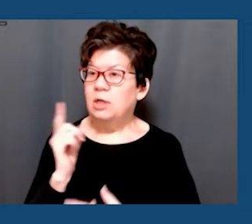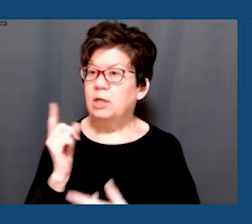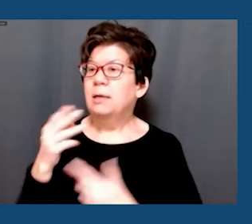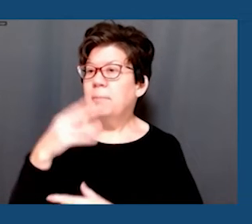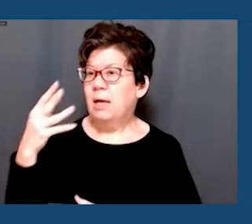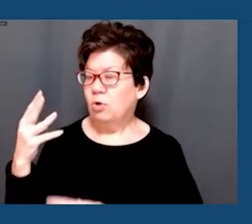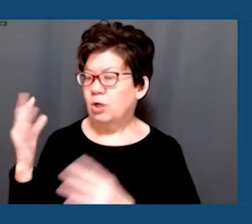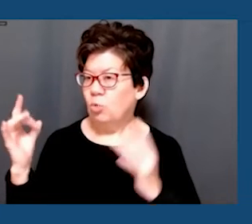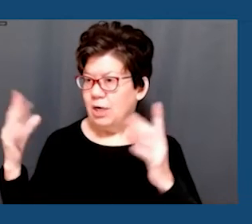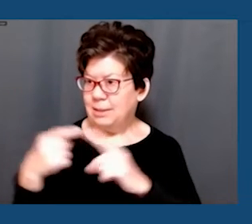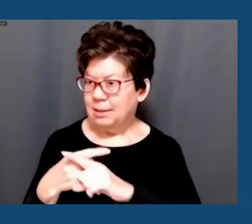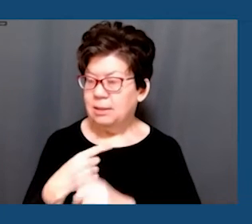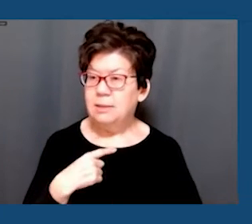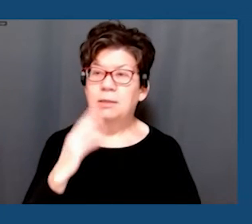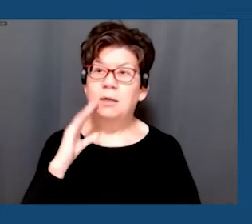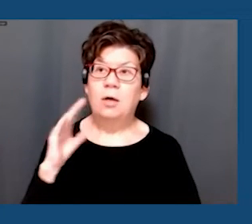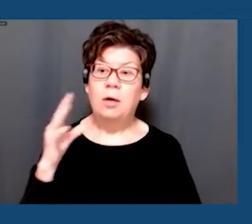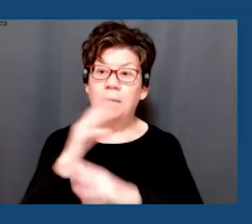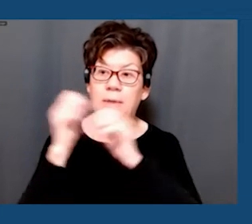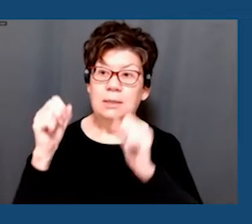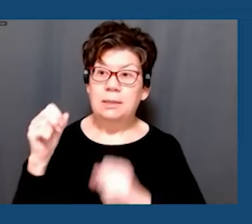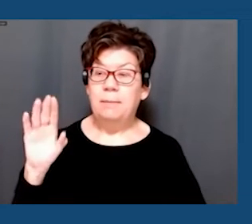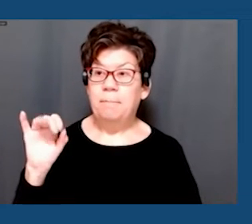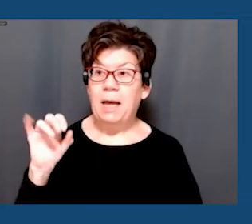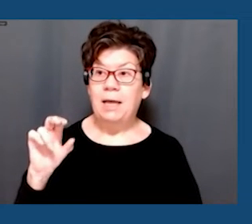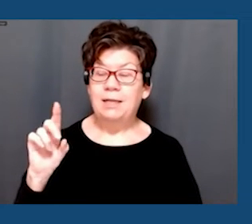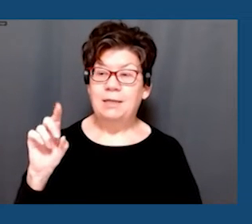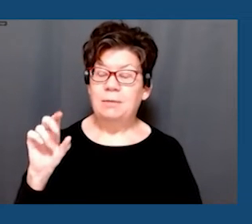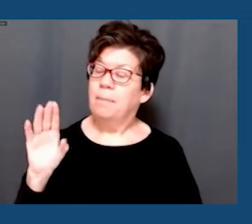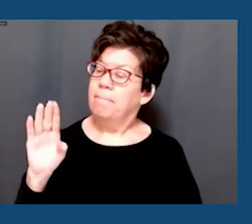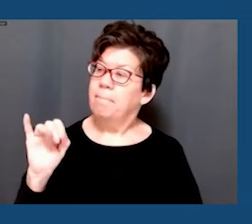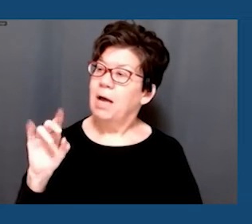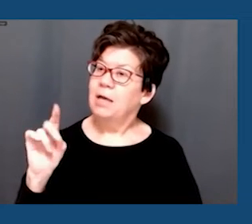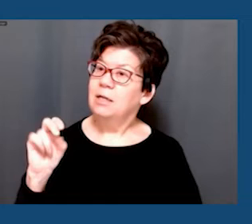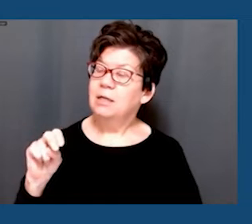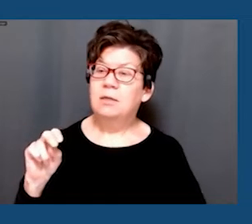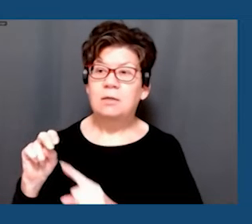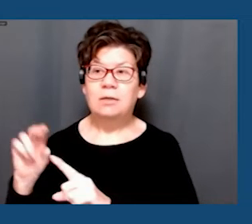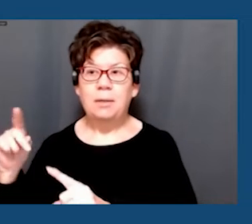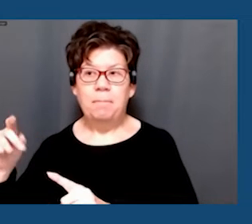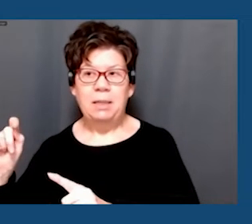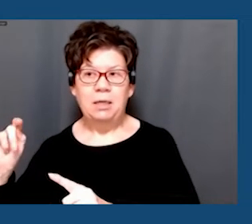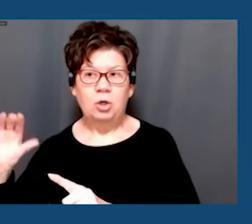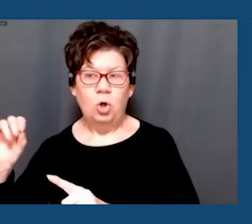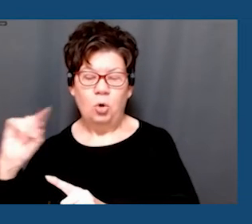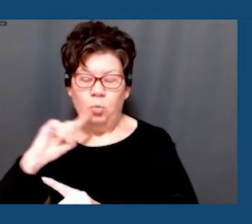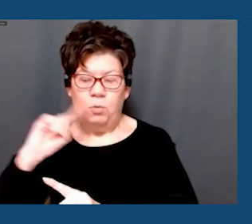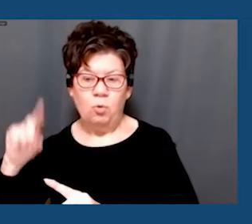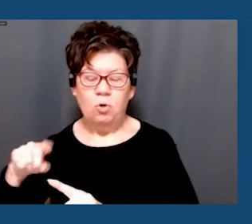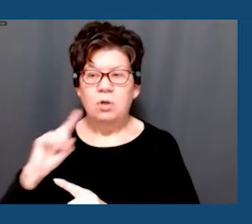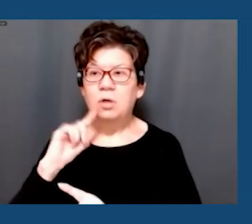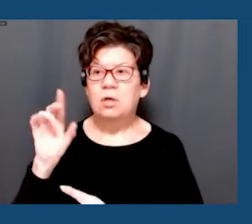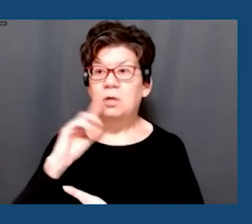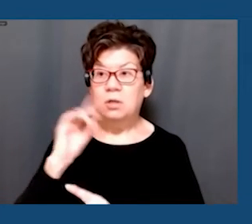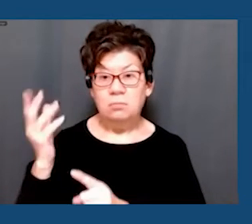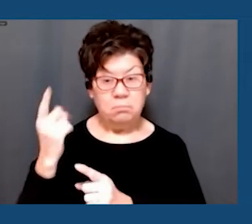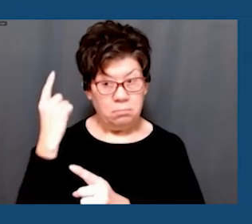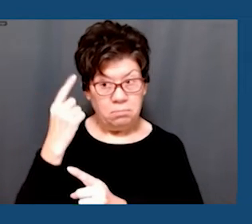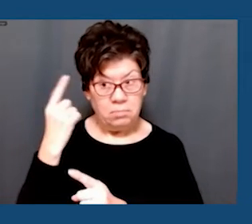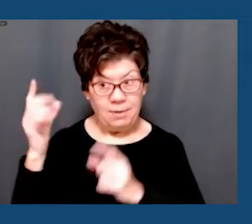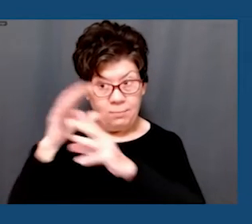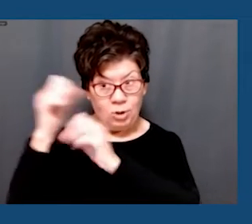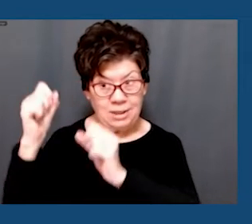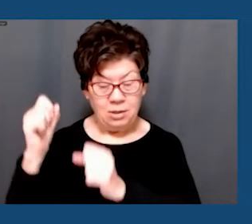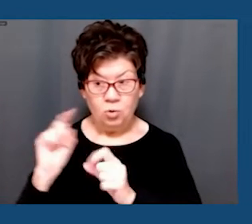President Biden, Politico reported actually just yesterday, is considering executive orders to potentially limit the flow of people who are